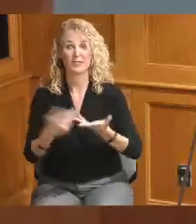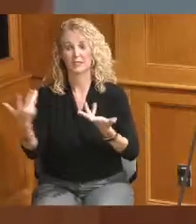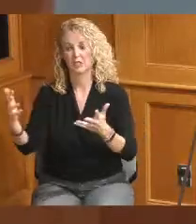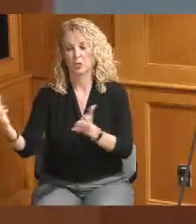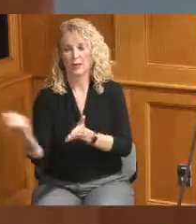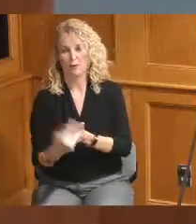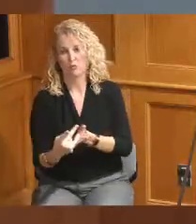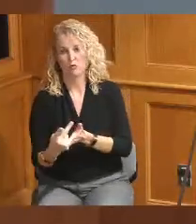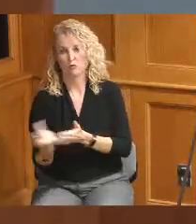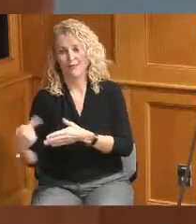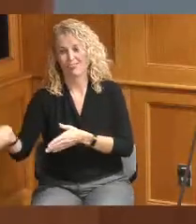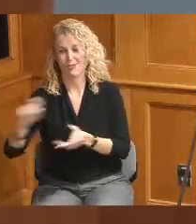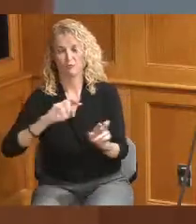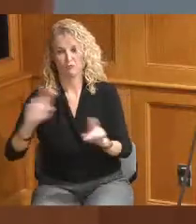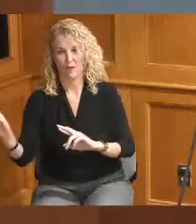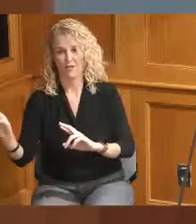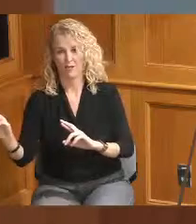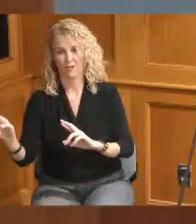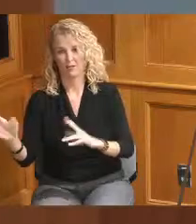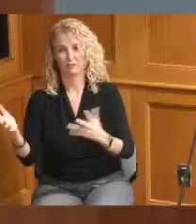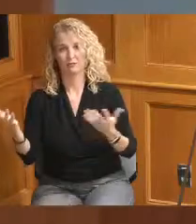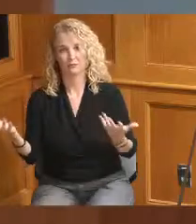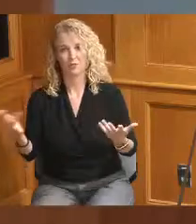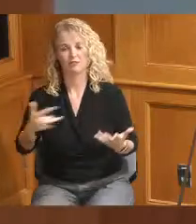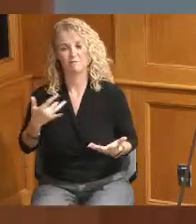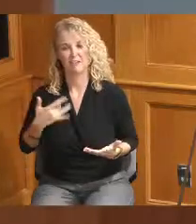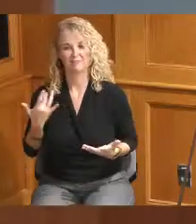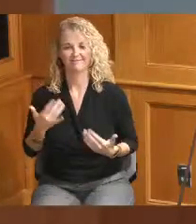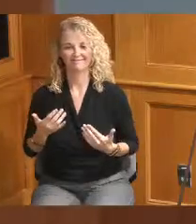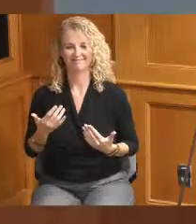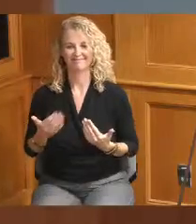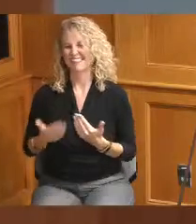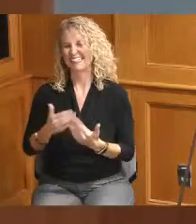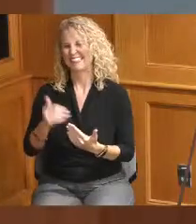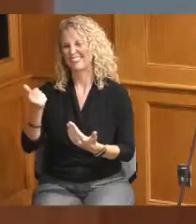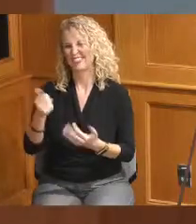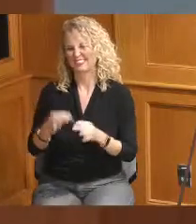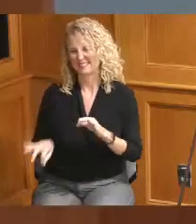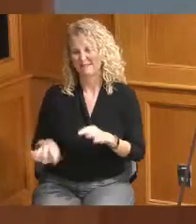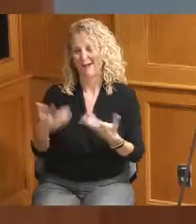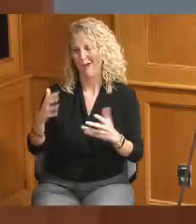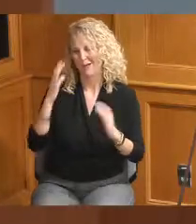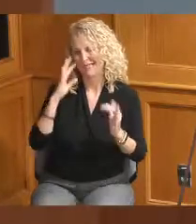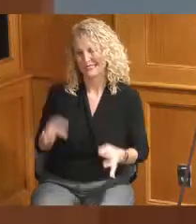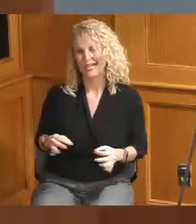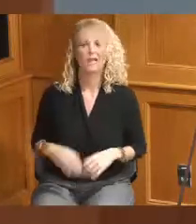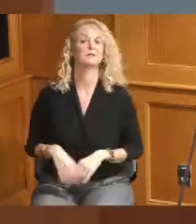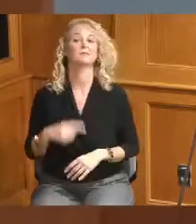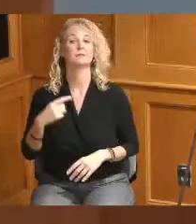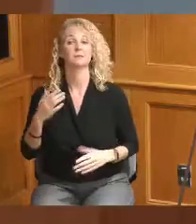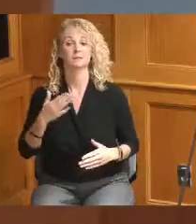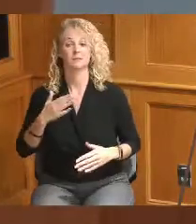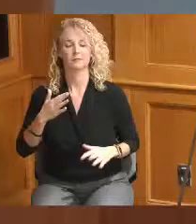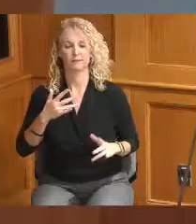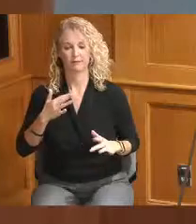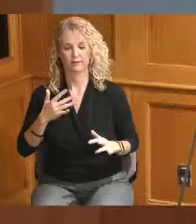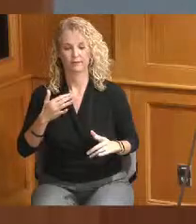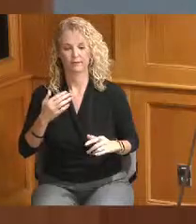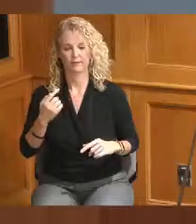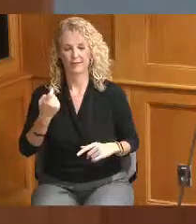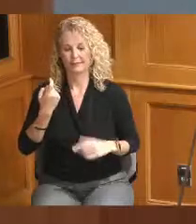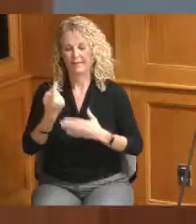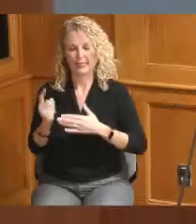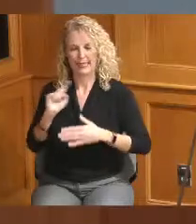them, and here's their written approval. That makes life a little easier. I know I heard from I wasn't here at the last